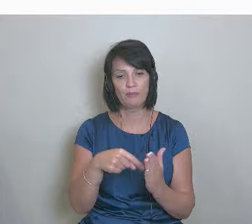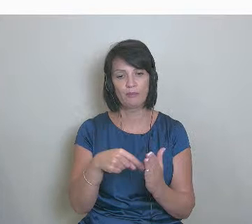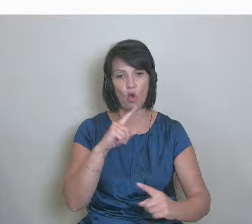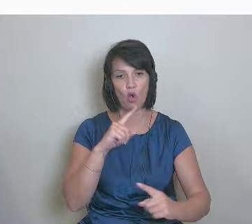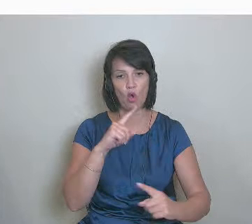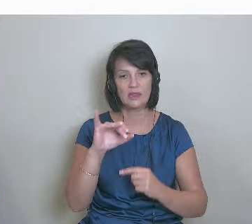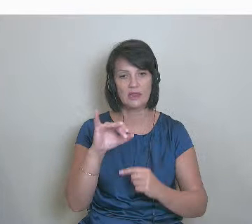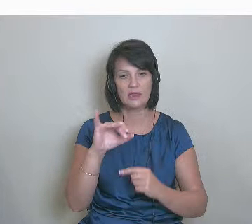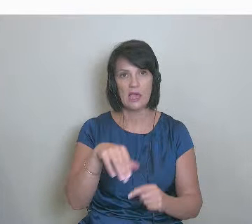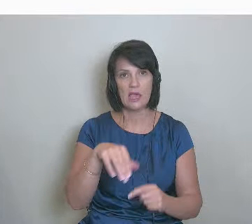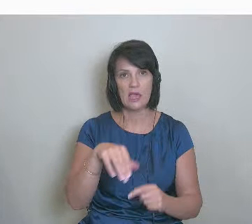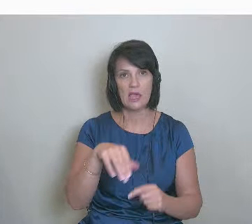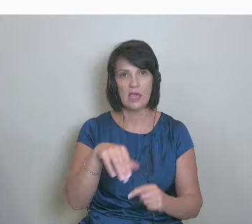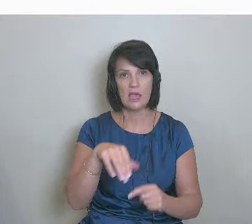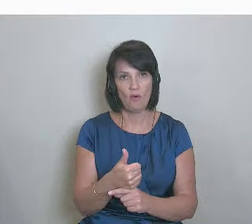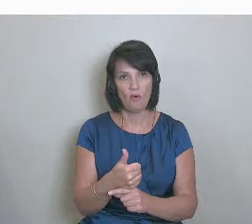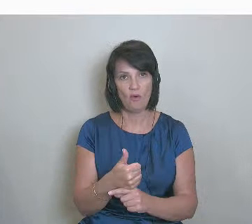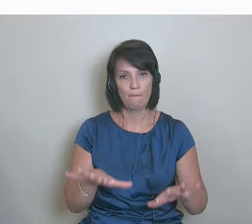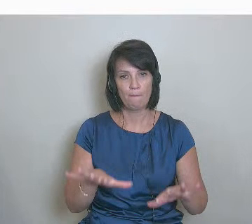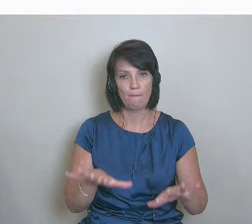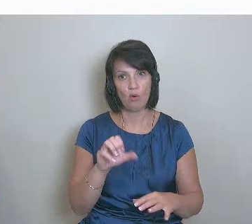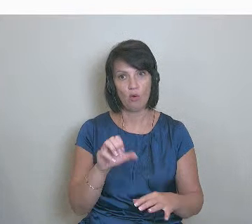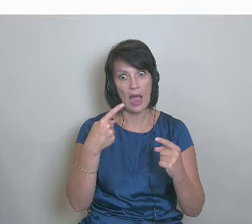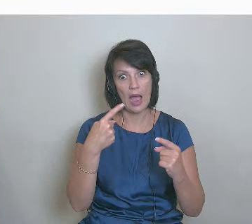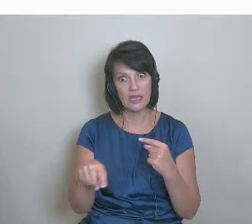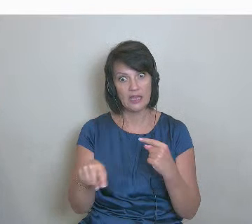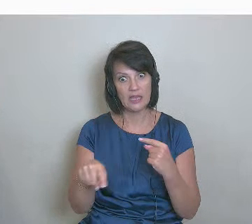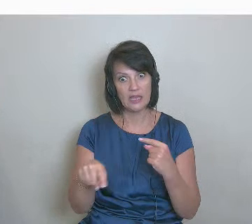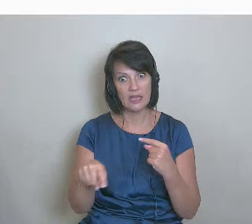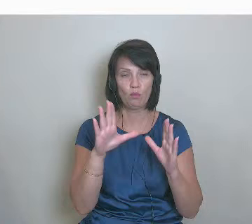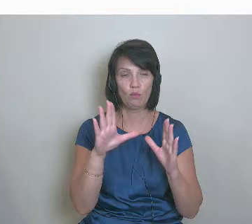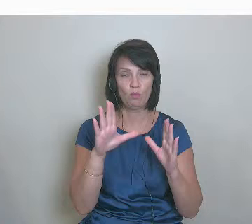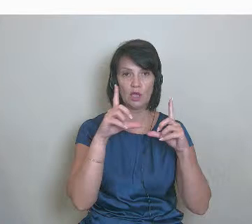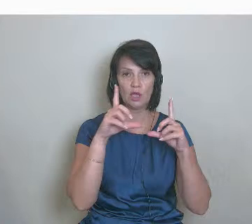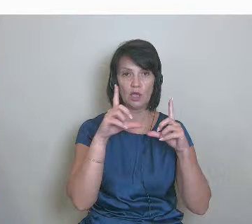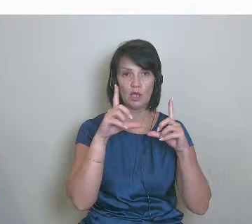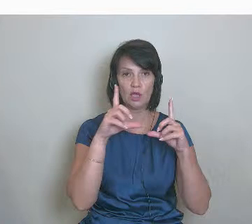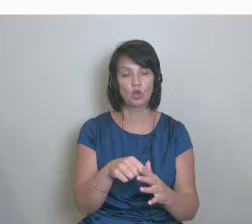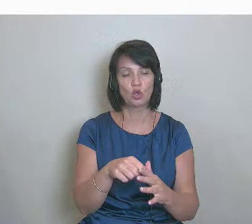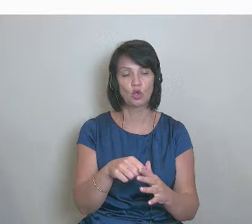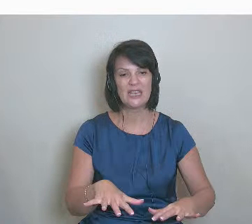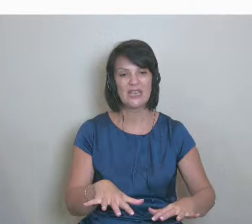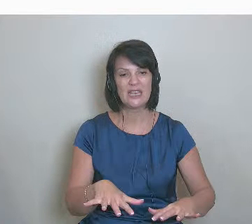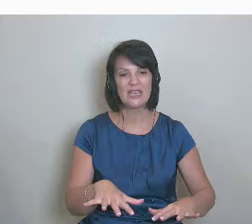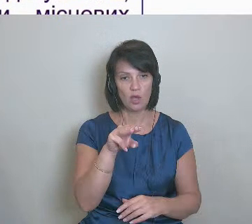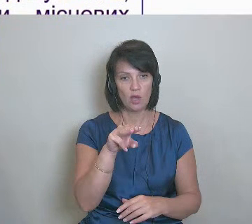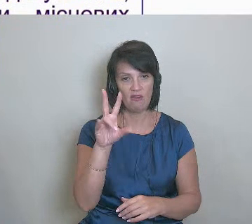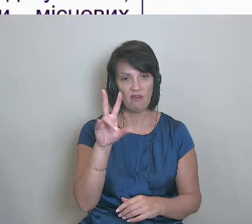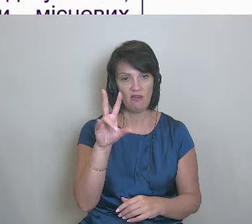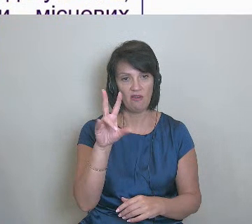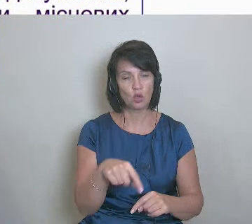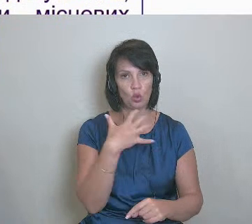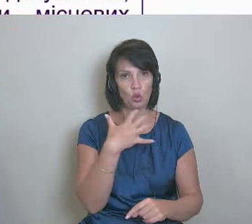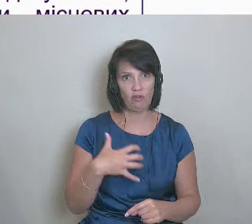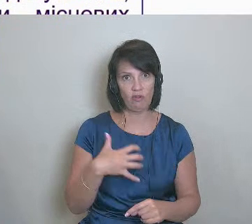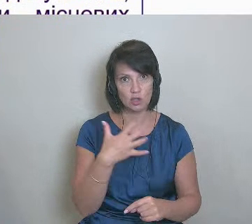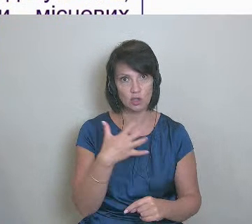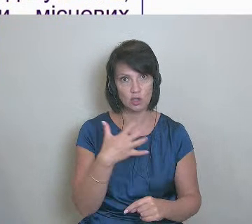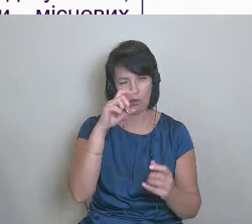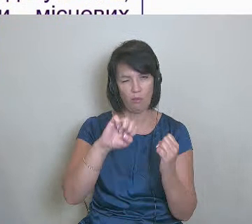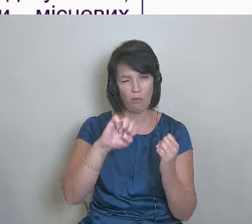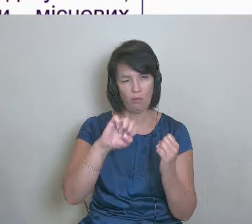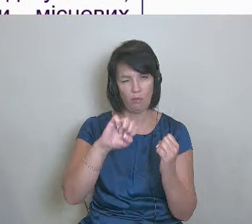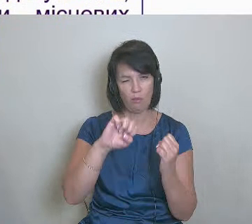documents in terms of voting for the mayor and the city council. And another group will go to the city